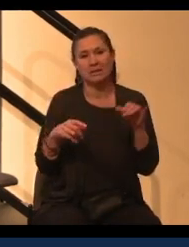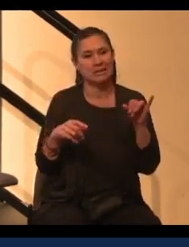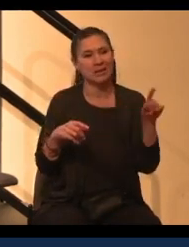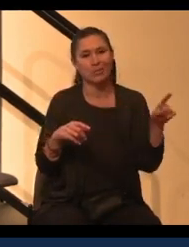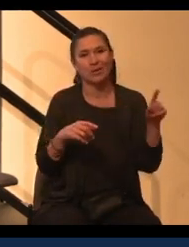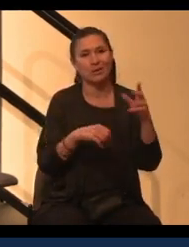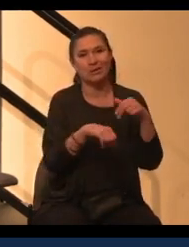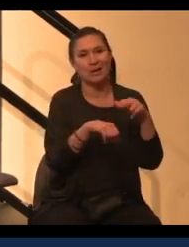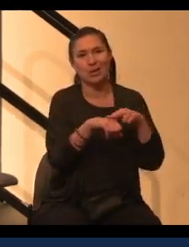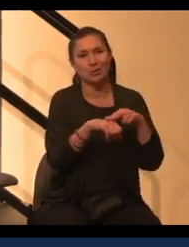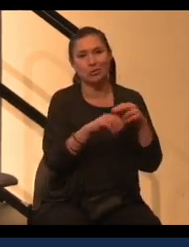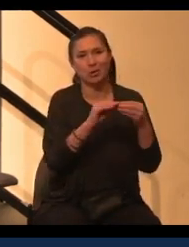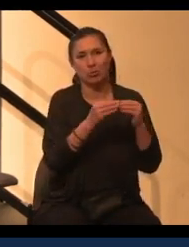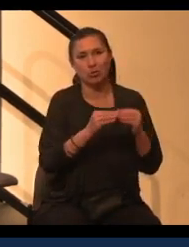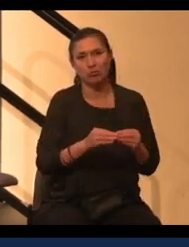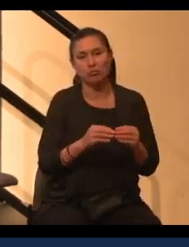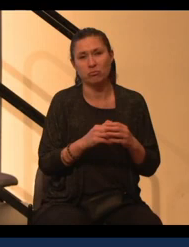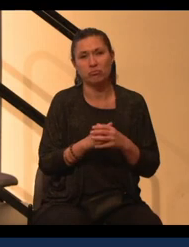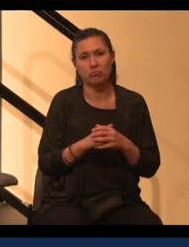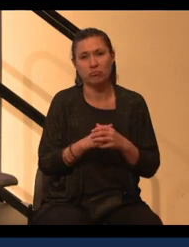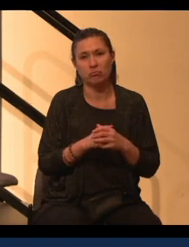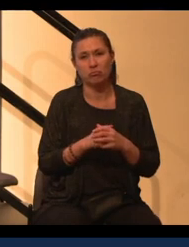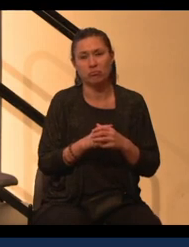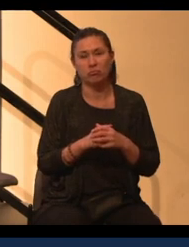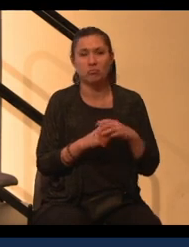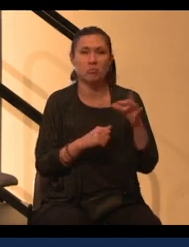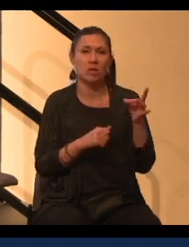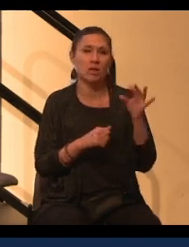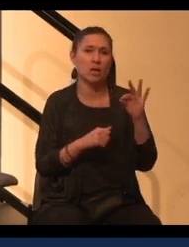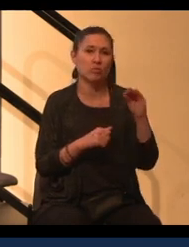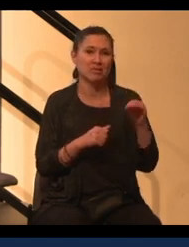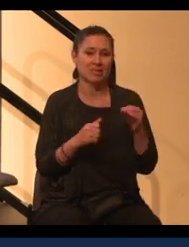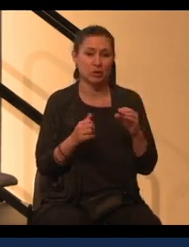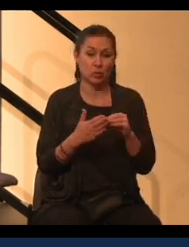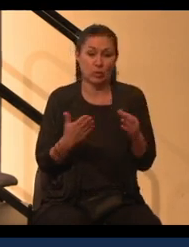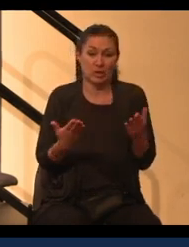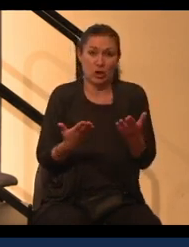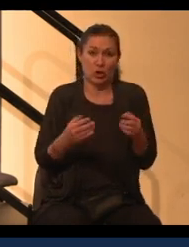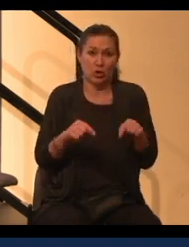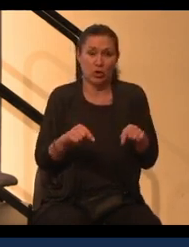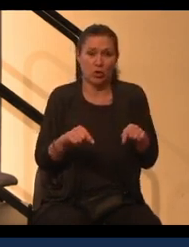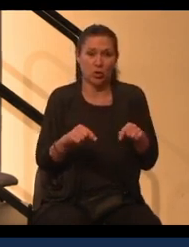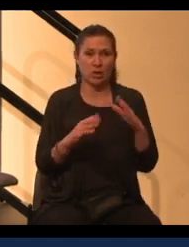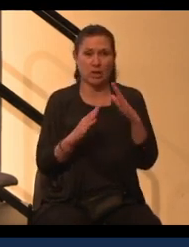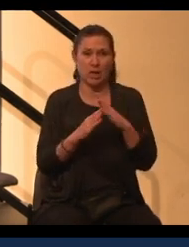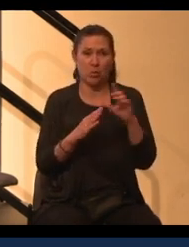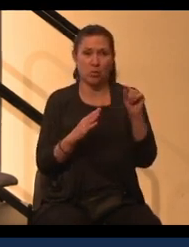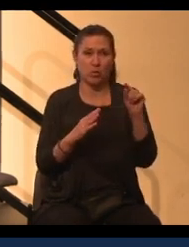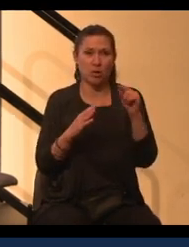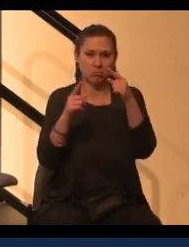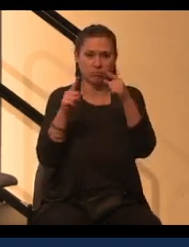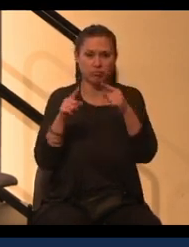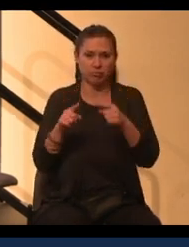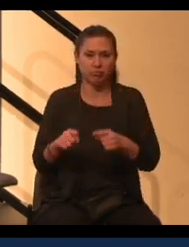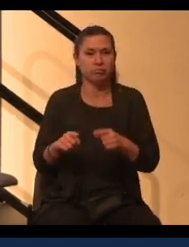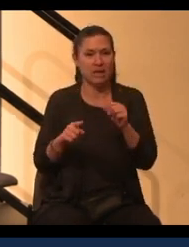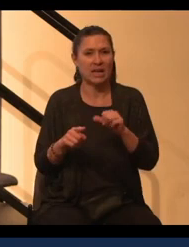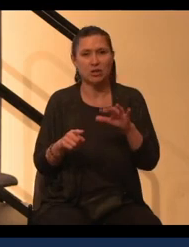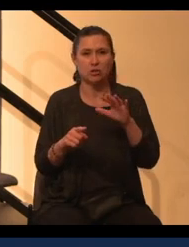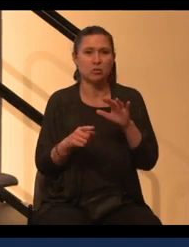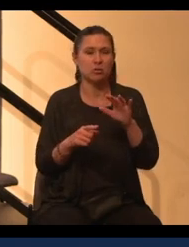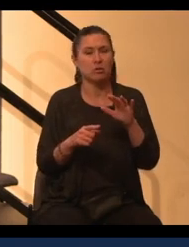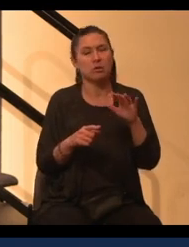20 nationally. And 89% of our students in the top 20 list come from the